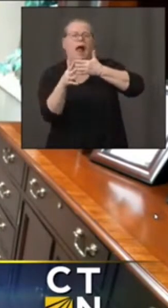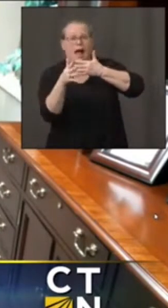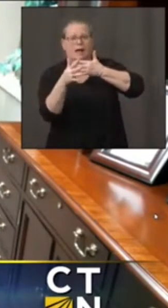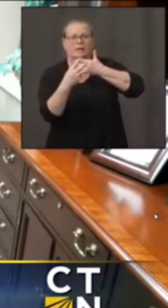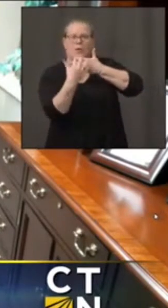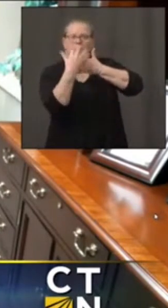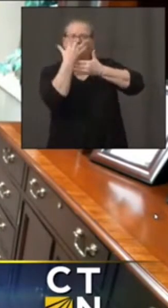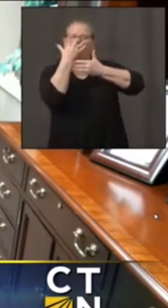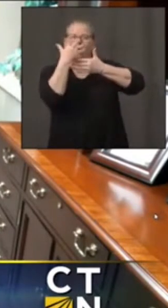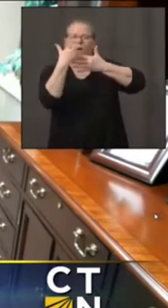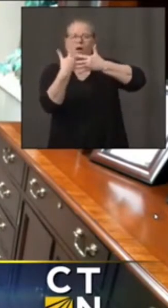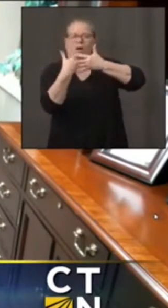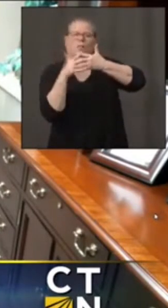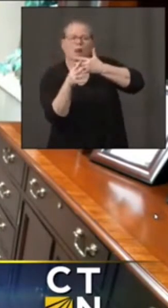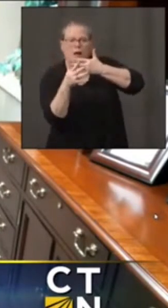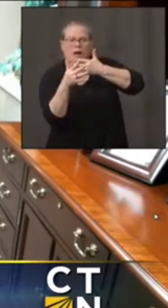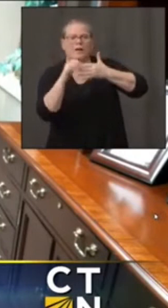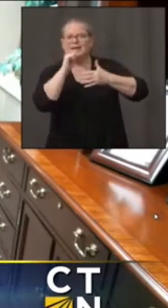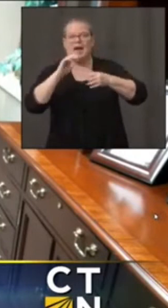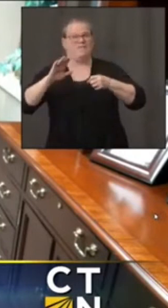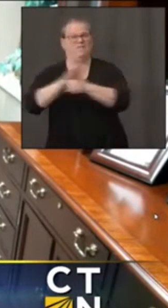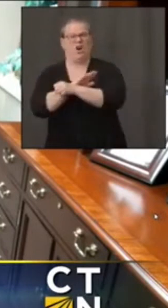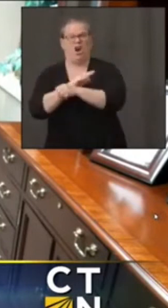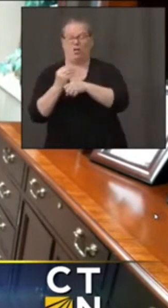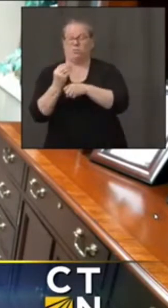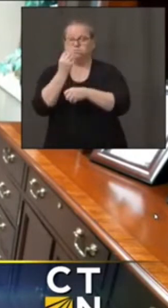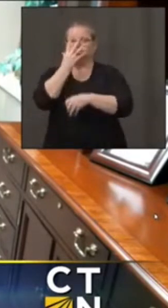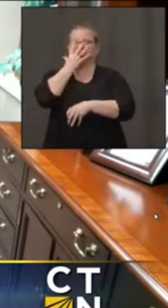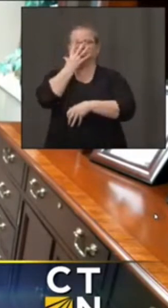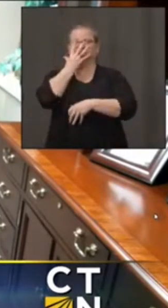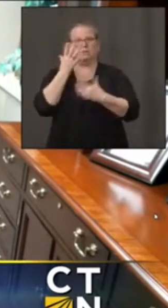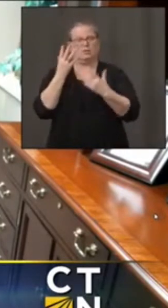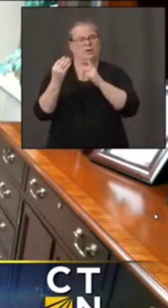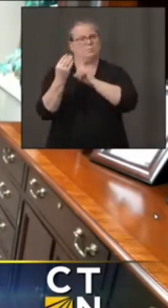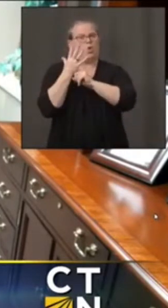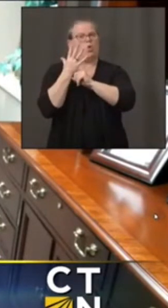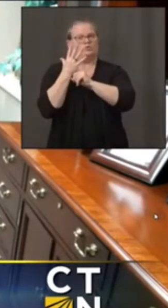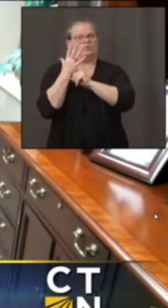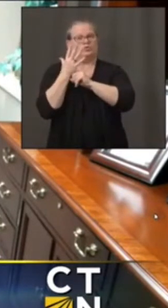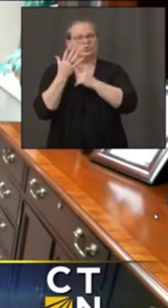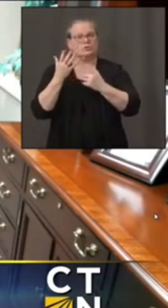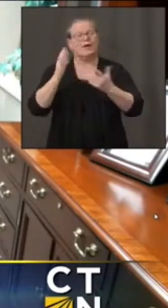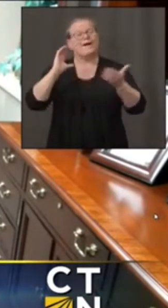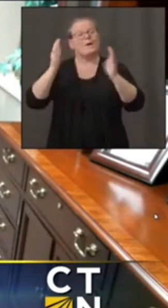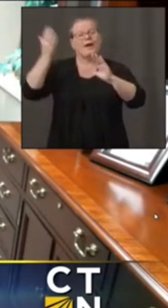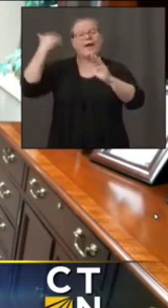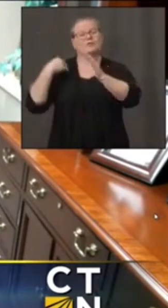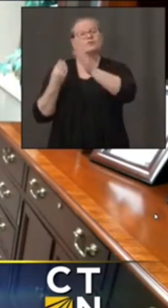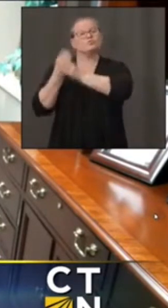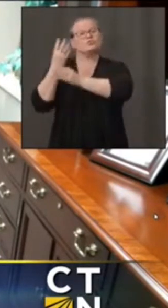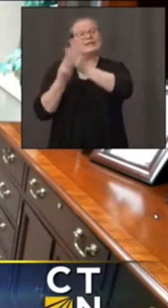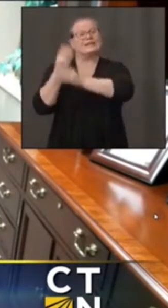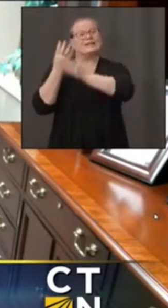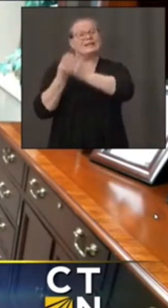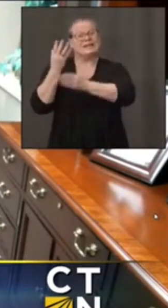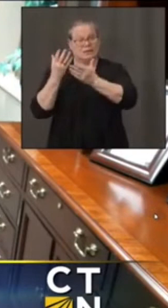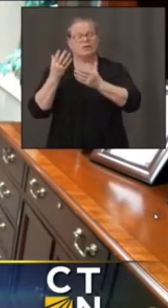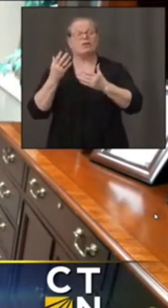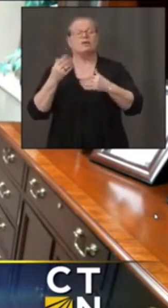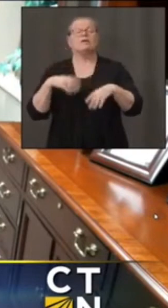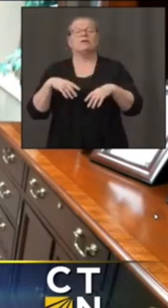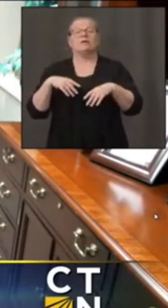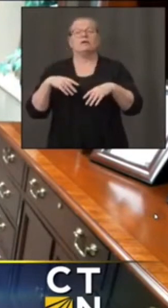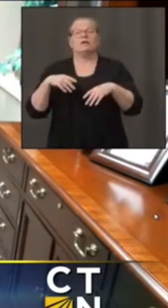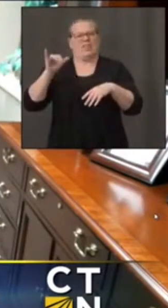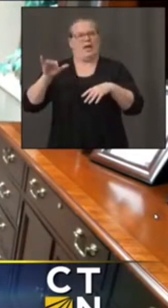surge than the one that occurred in the springtime is that, we knew it was coming, and through the efforts